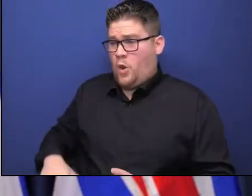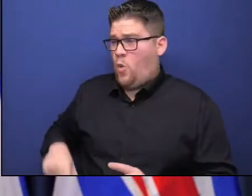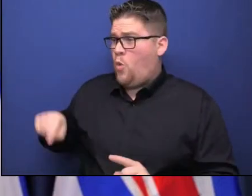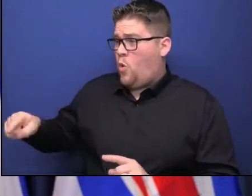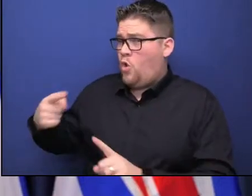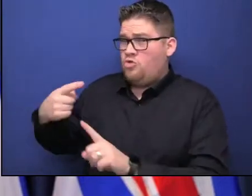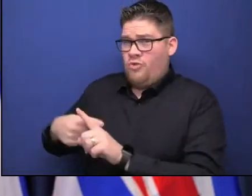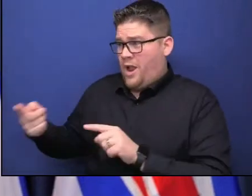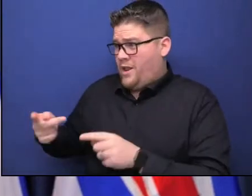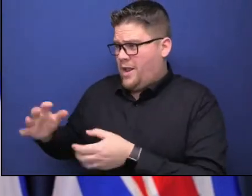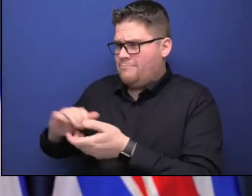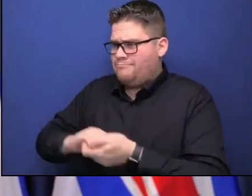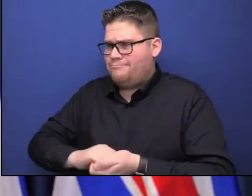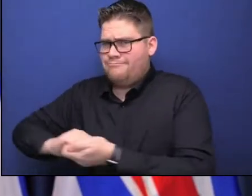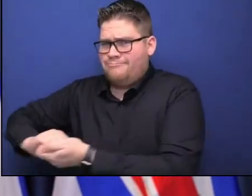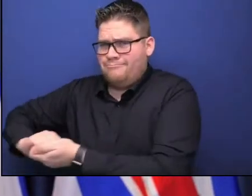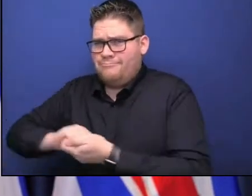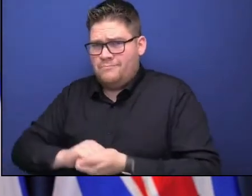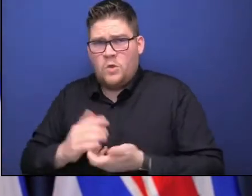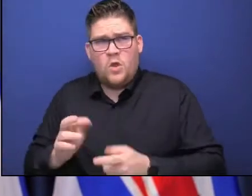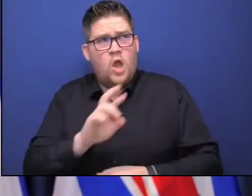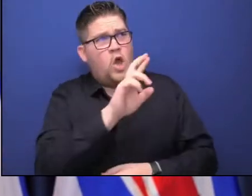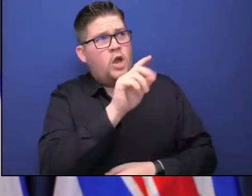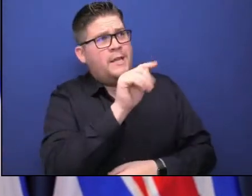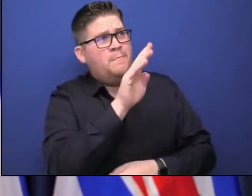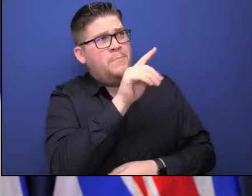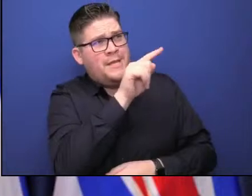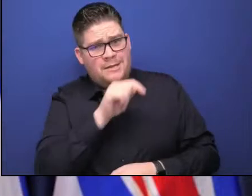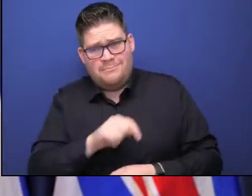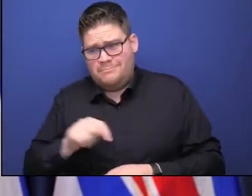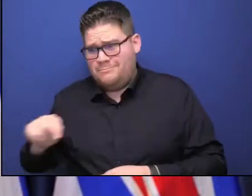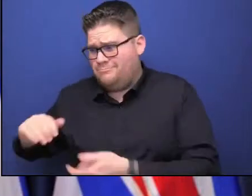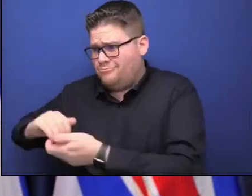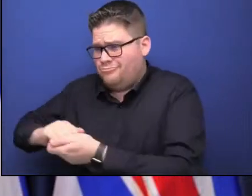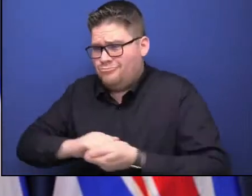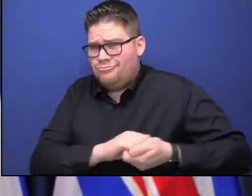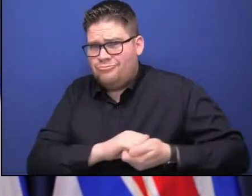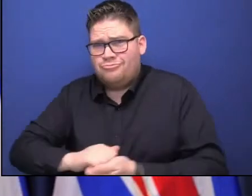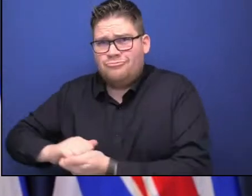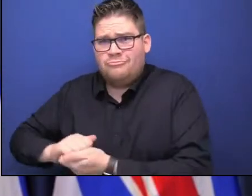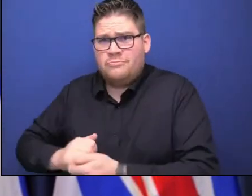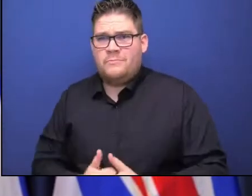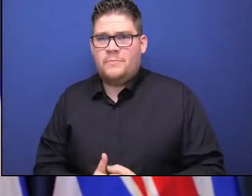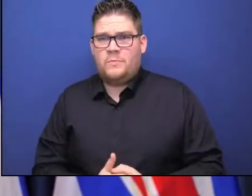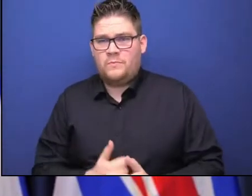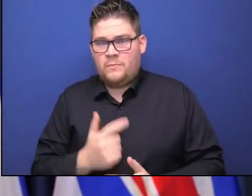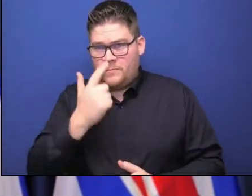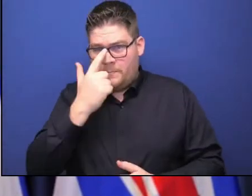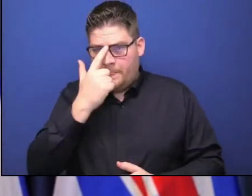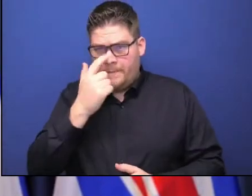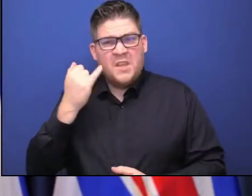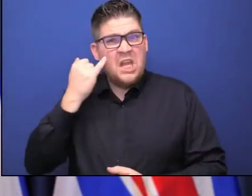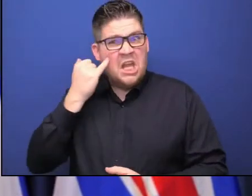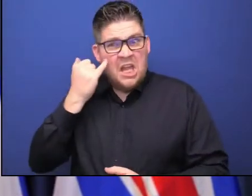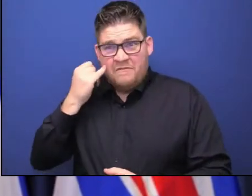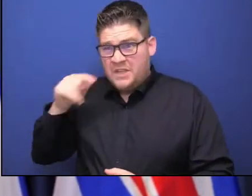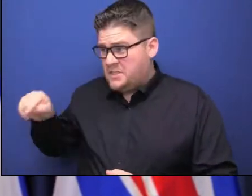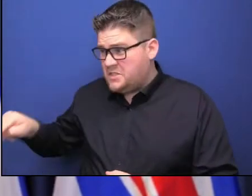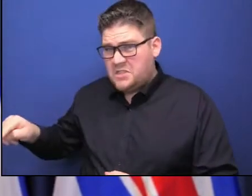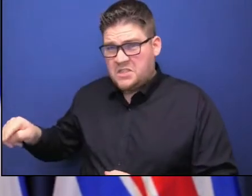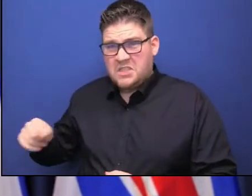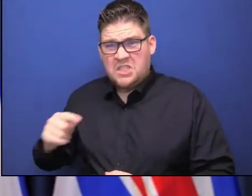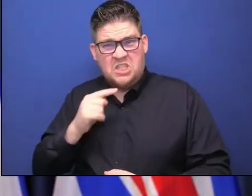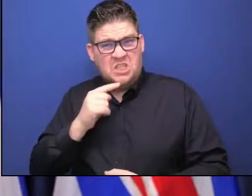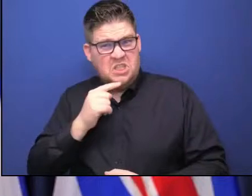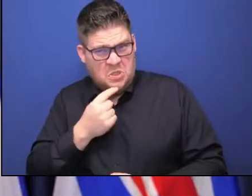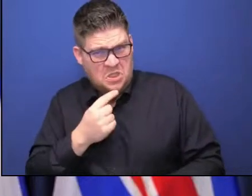not substantial enough, they will be able to appeal it. They will be able to make the case for themselves about why what the